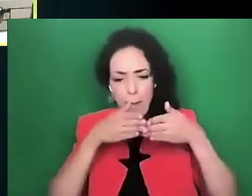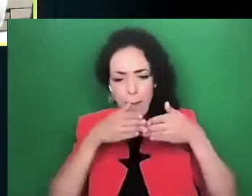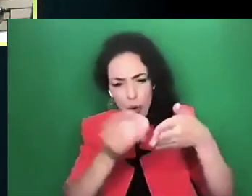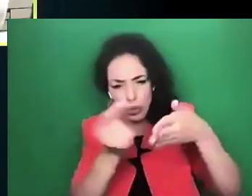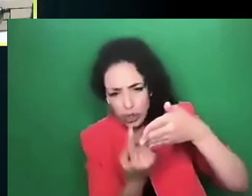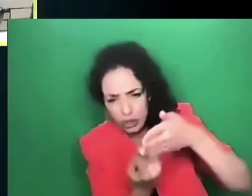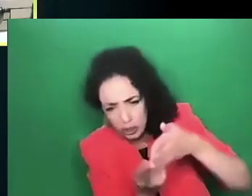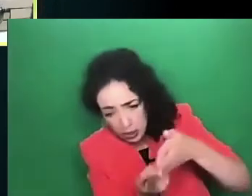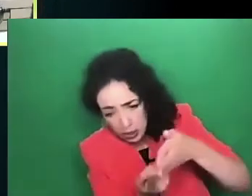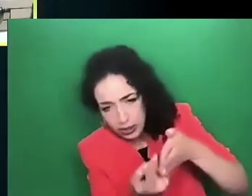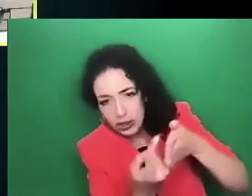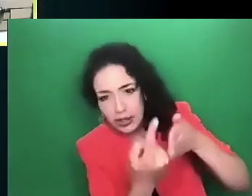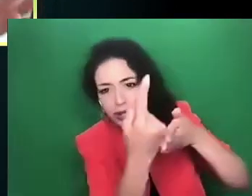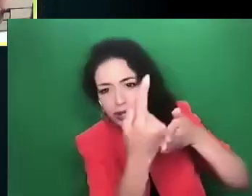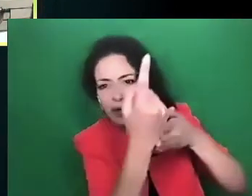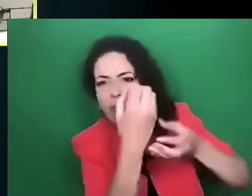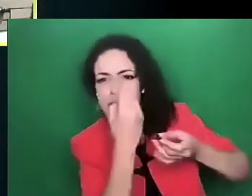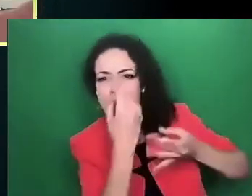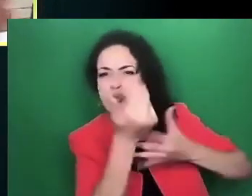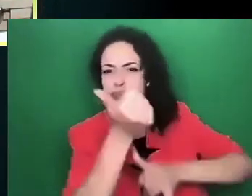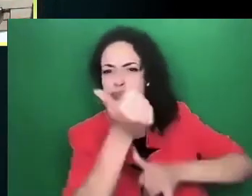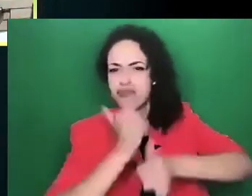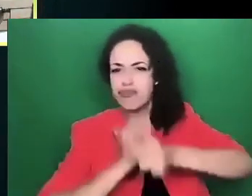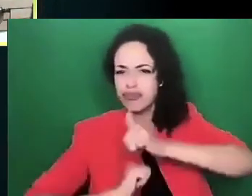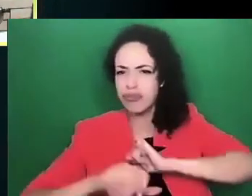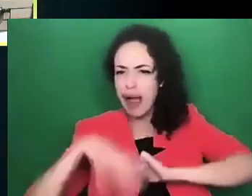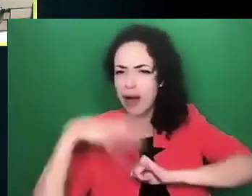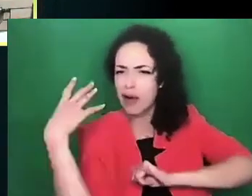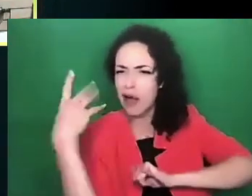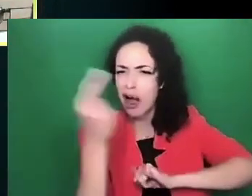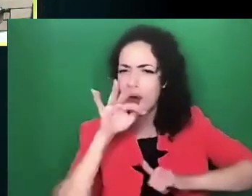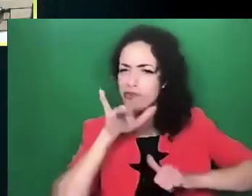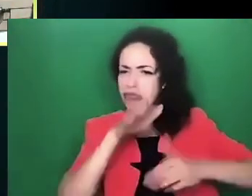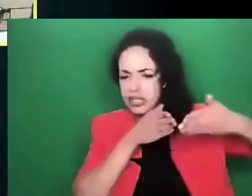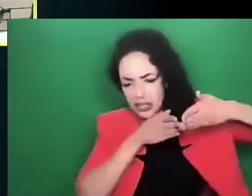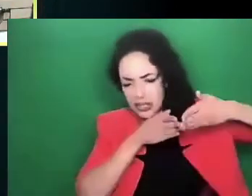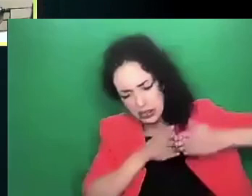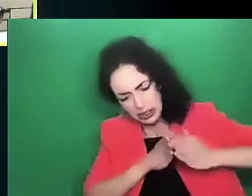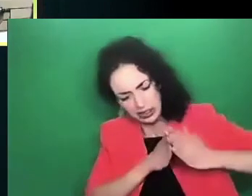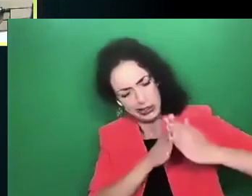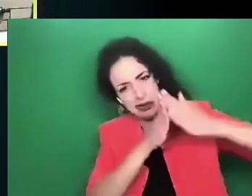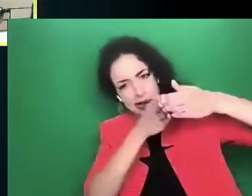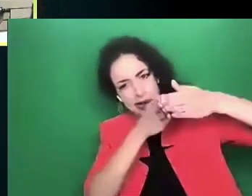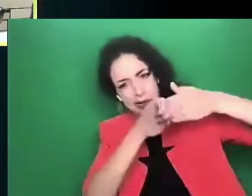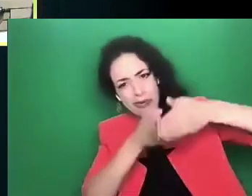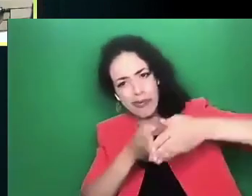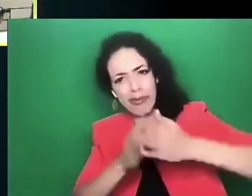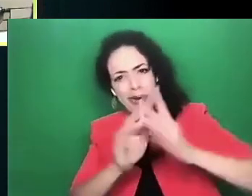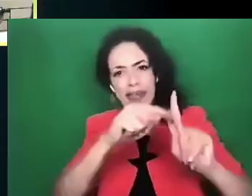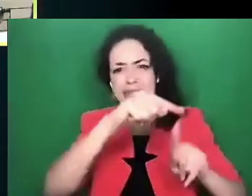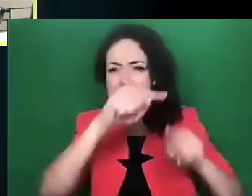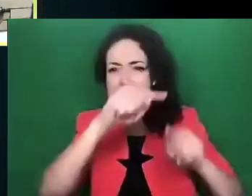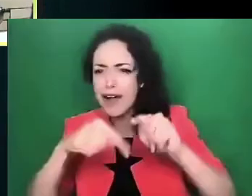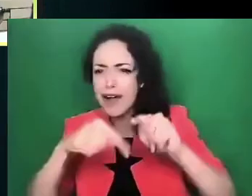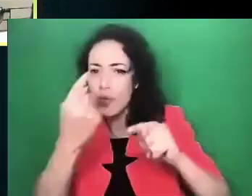presence. And you know, and they vary from one tribe to another, and you've got the master builders who do it. And it's described as